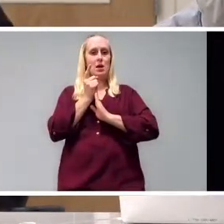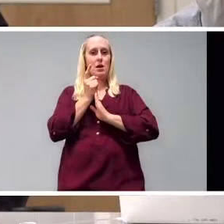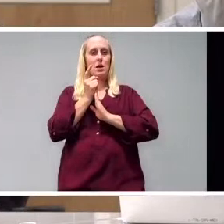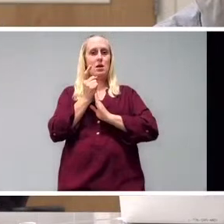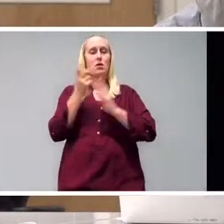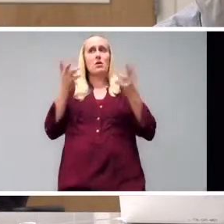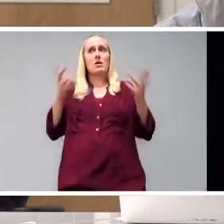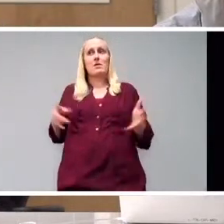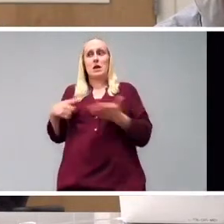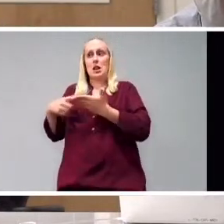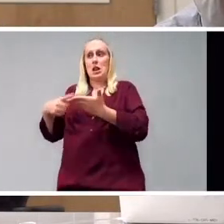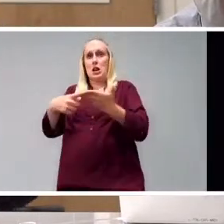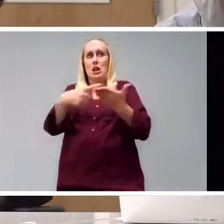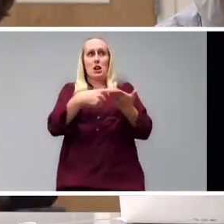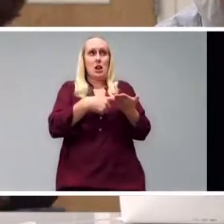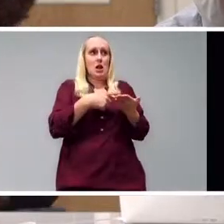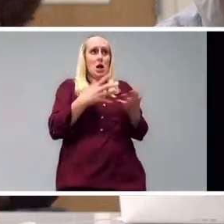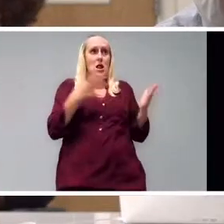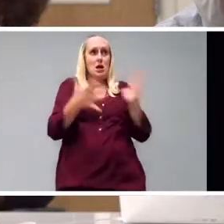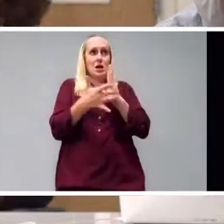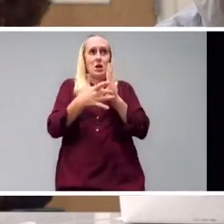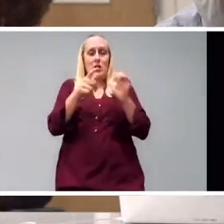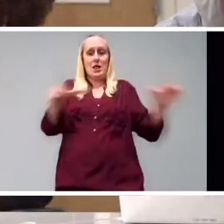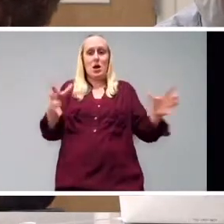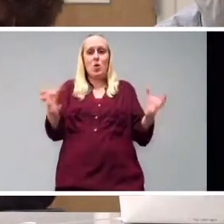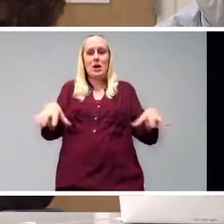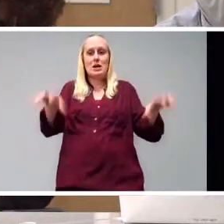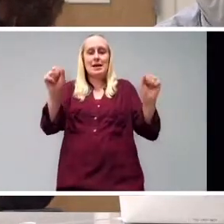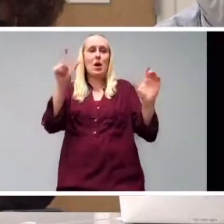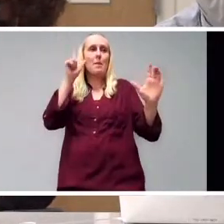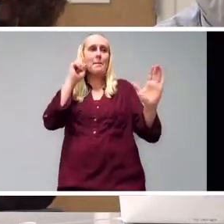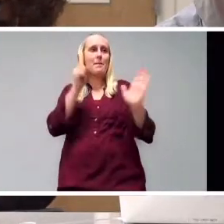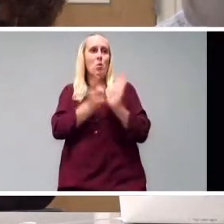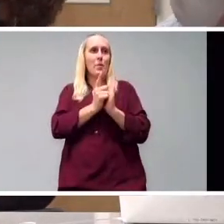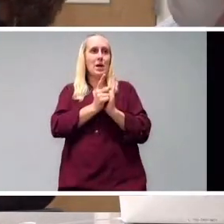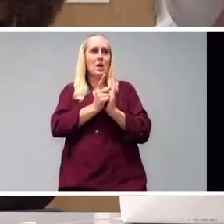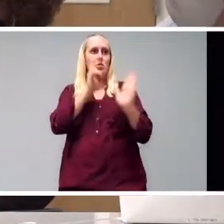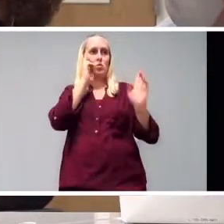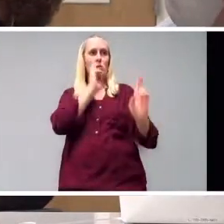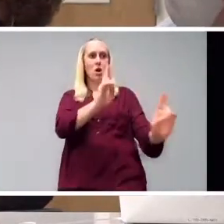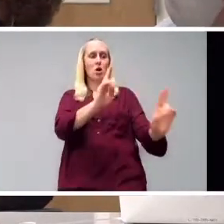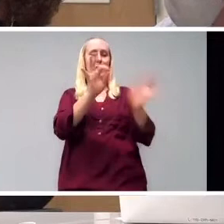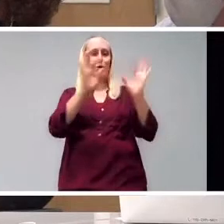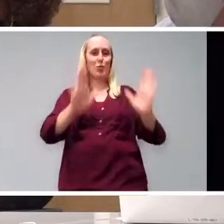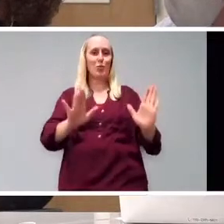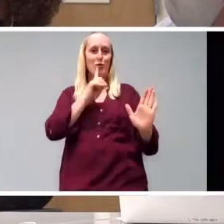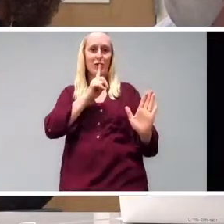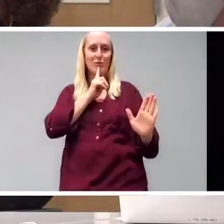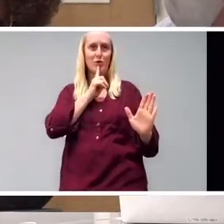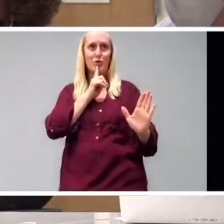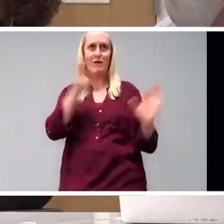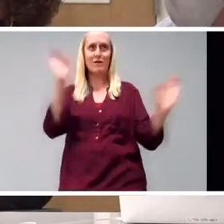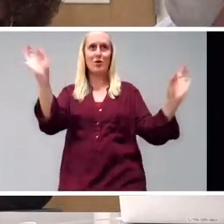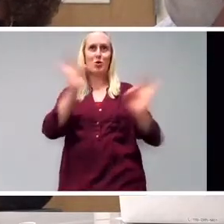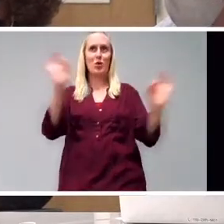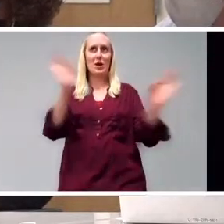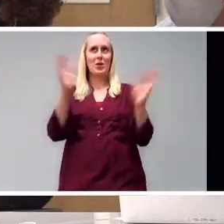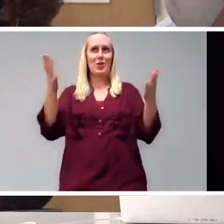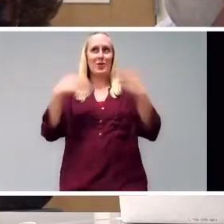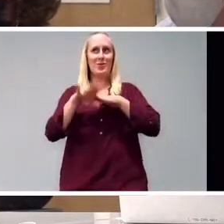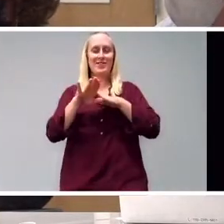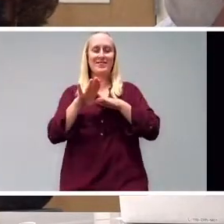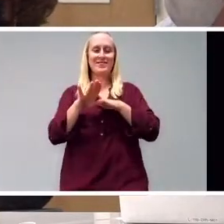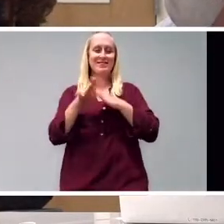really technical language, and I just want to take a moment to honor our interpreters, who sure had no idea what they were walking into